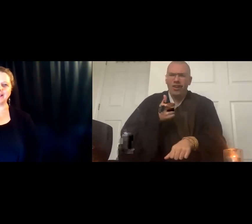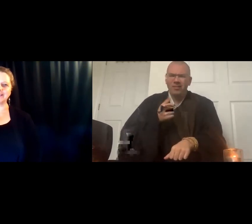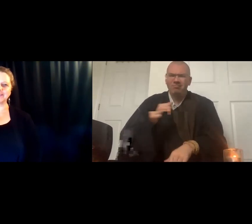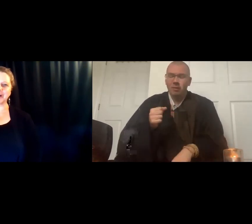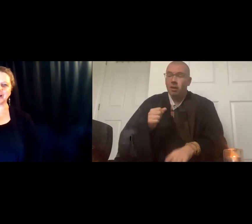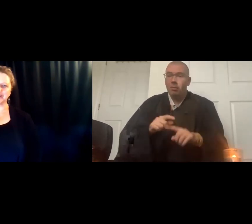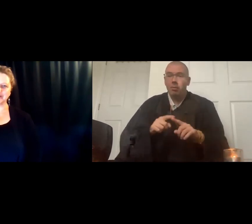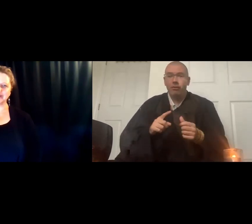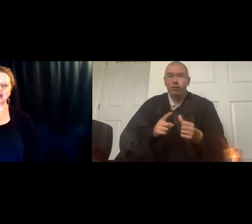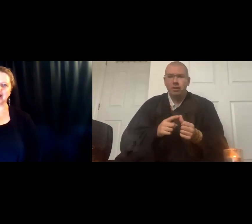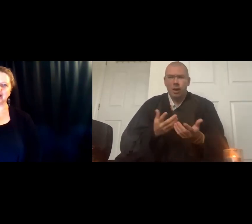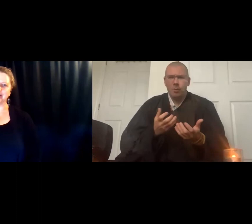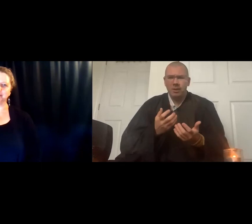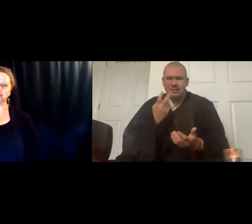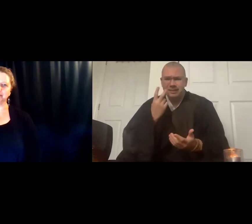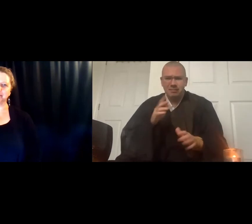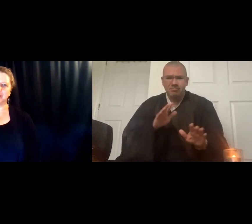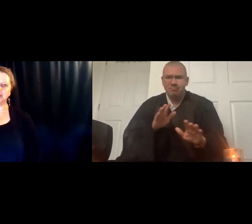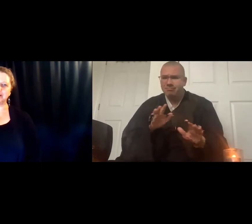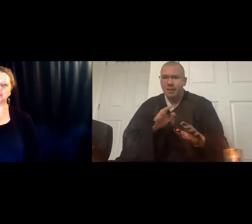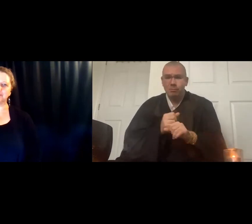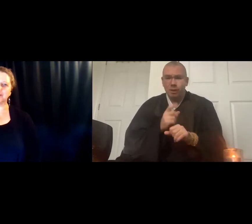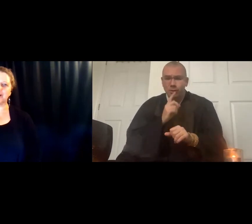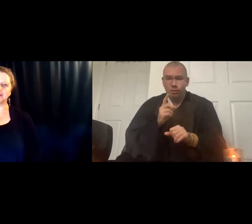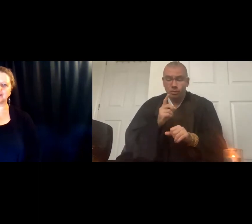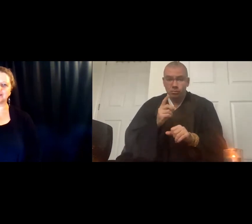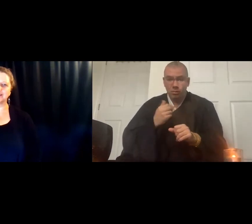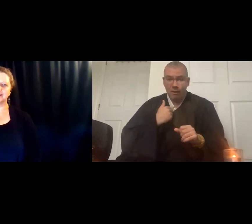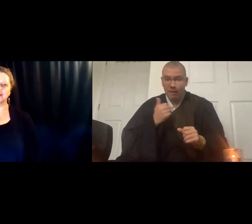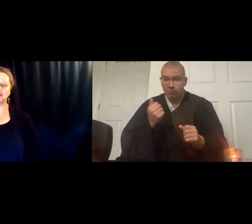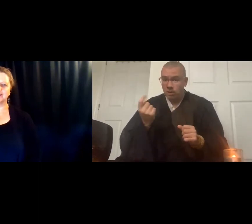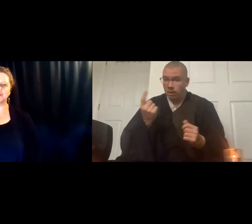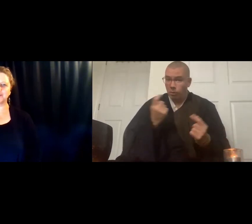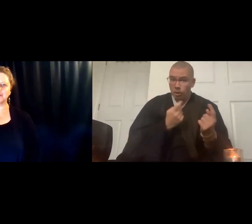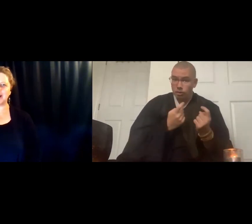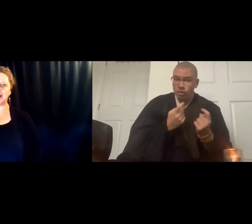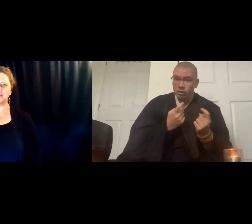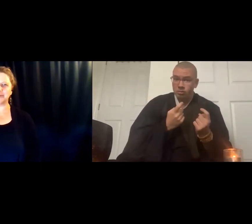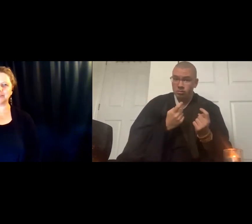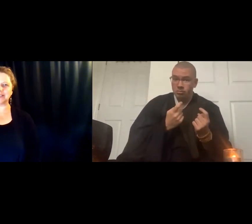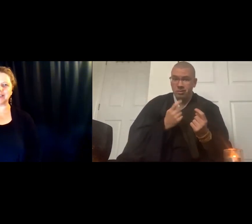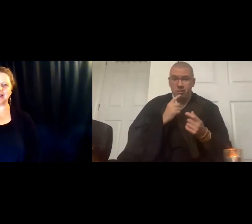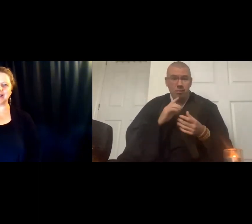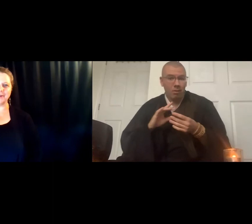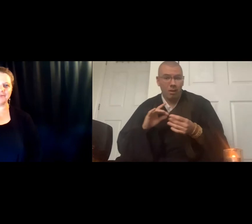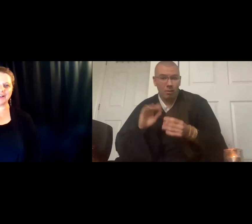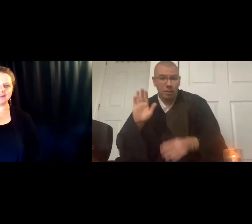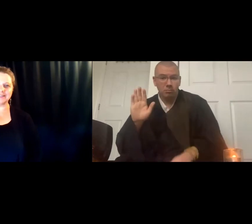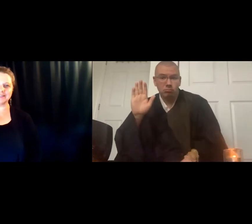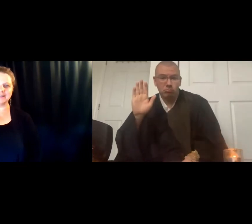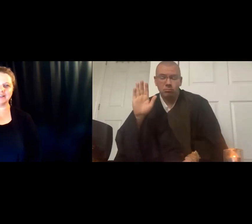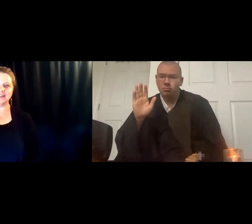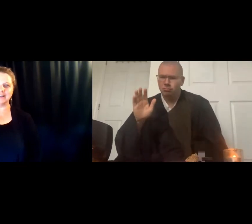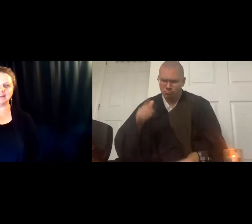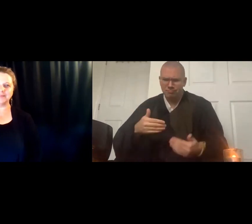And I'd like to try to do this again, maybe a little bit longer. This first time we were seeing how it